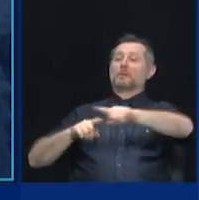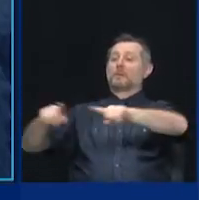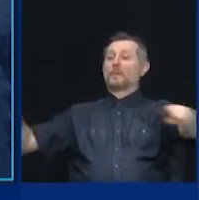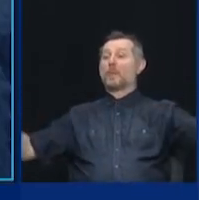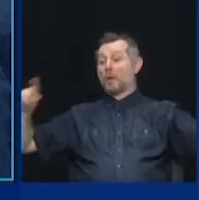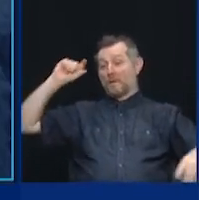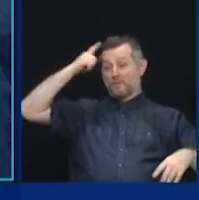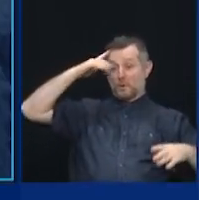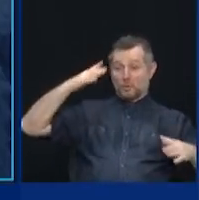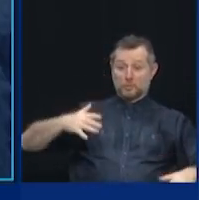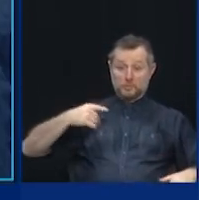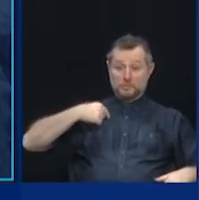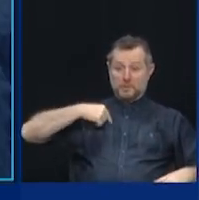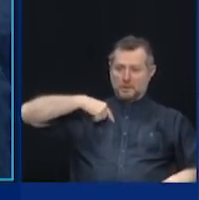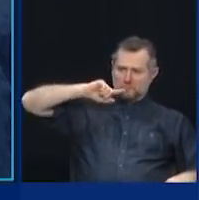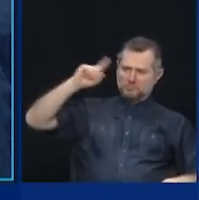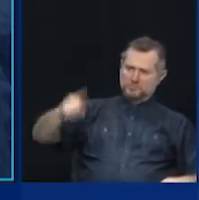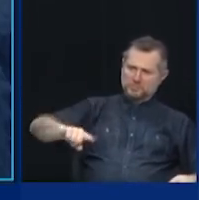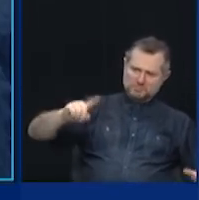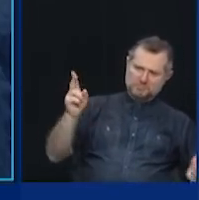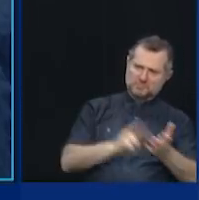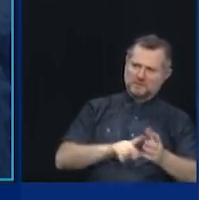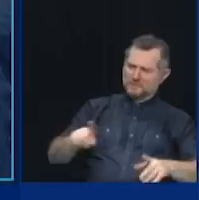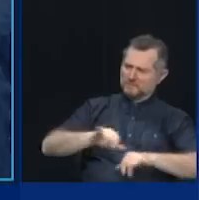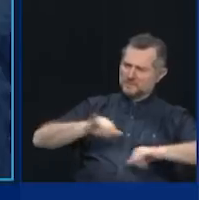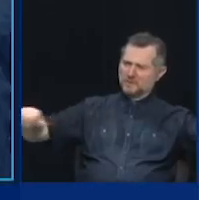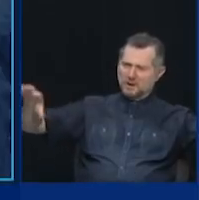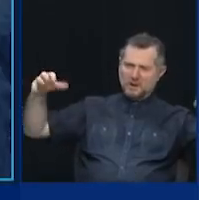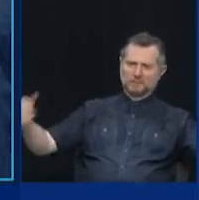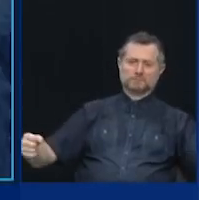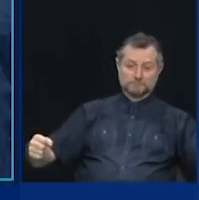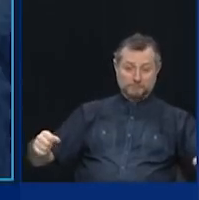on lockdown. Everybody has to stay home.